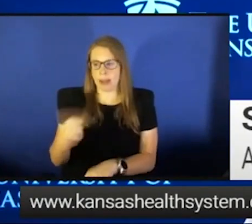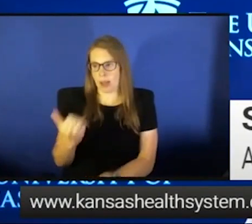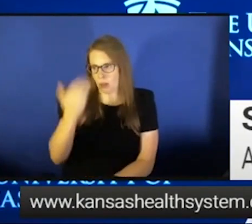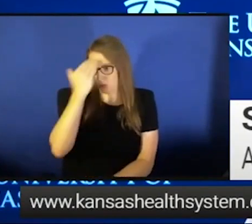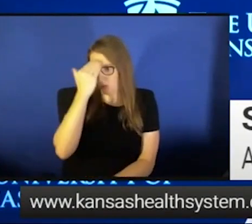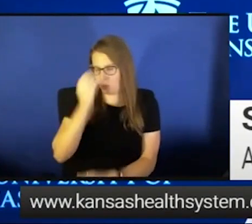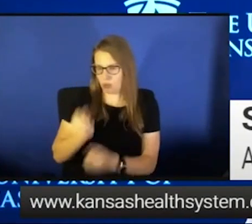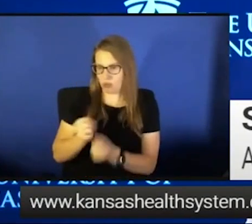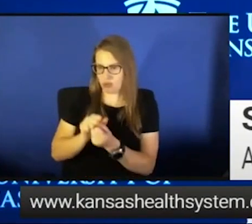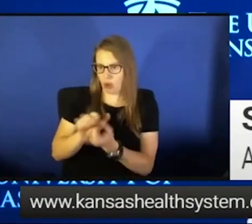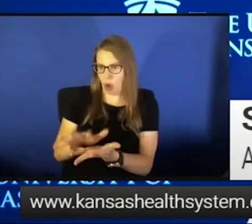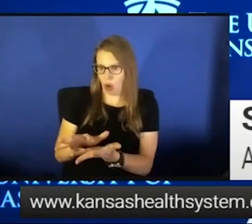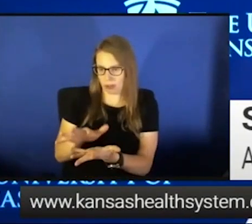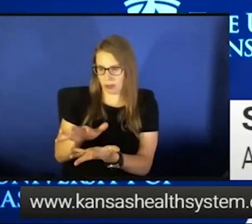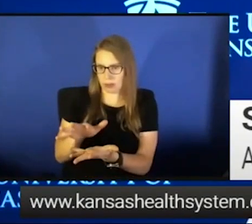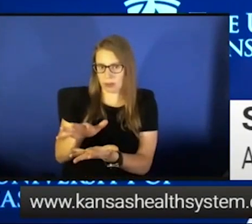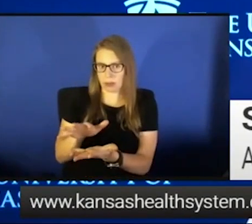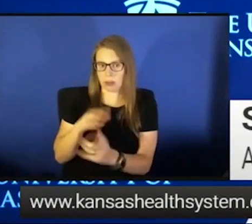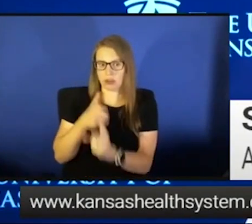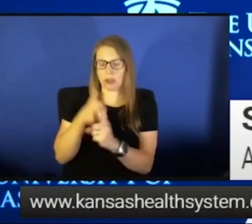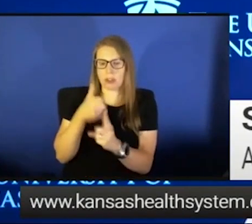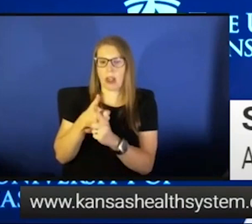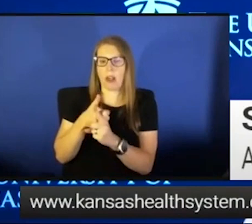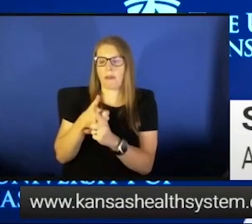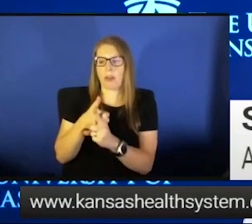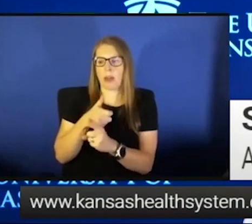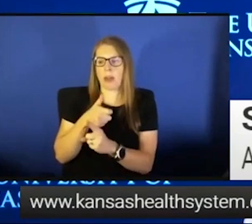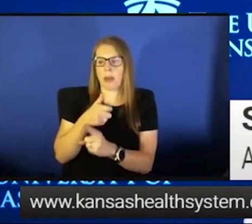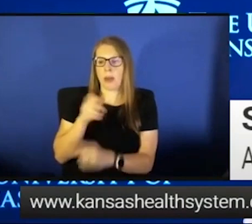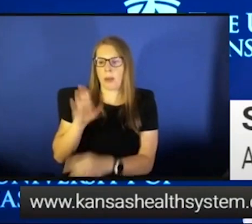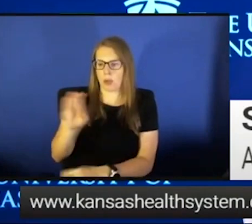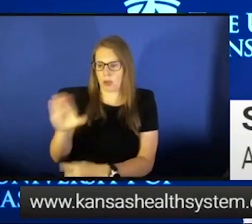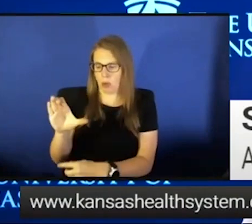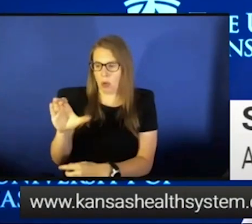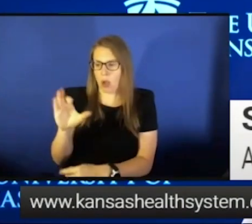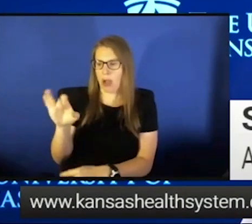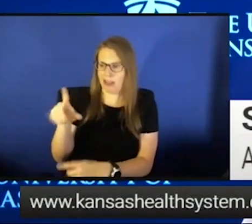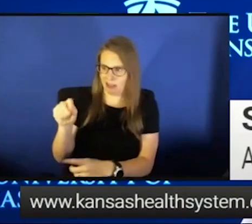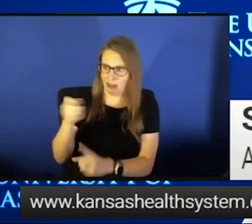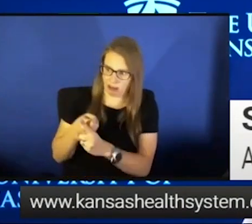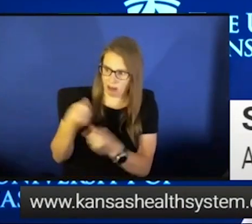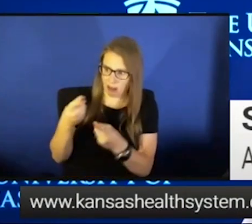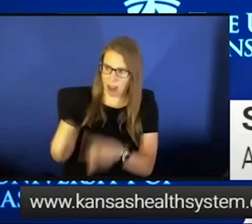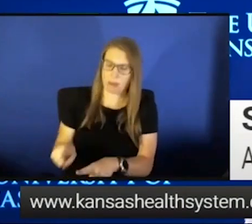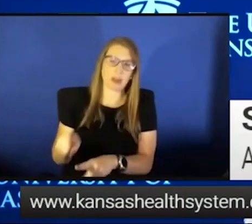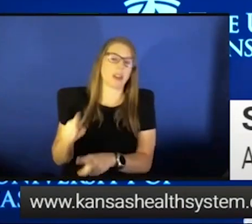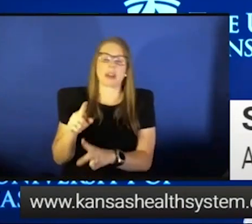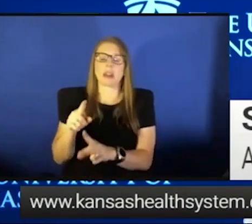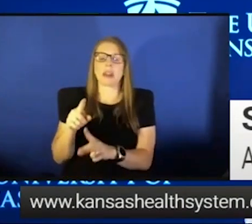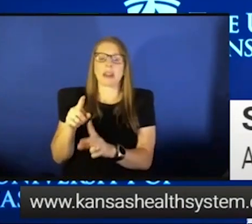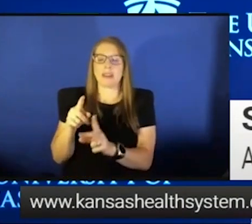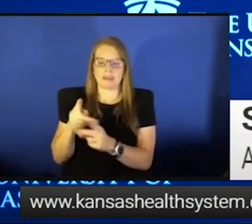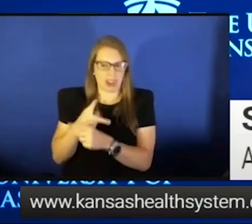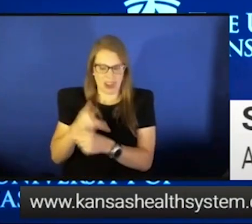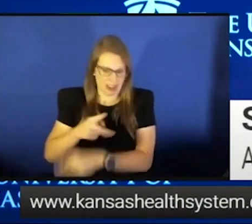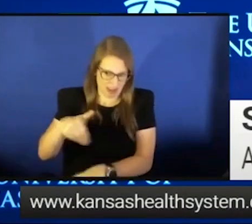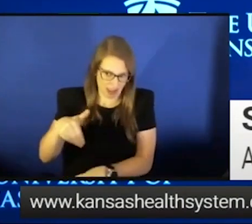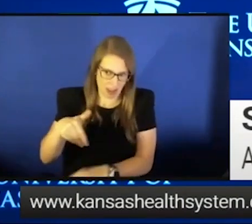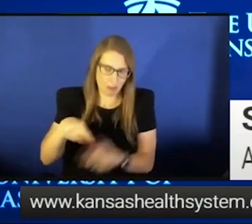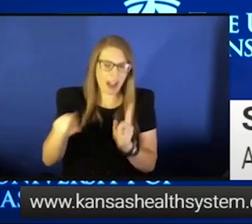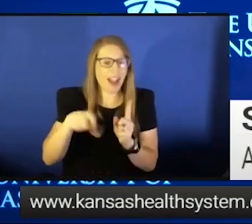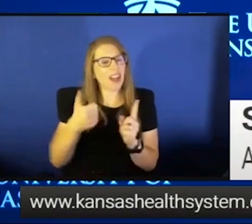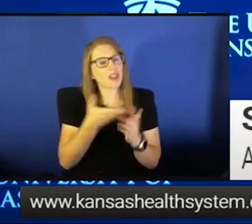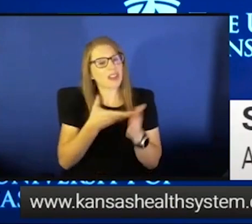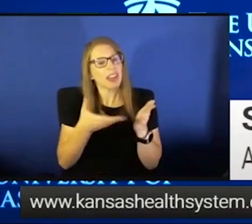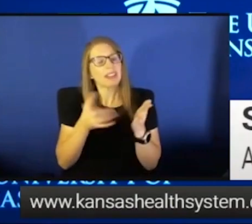that and then you're on a birth control pill and you get a clot. Now that's not to say there isn't one, we just haven't figured it out yet. But there's these other things